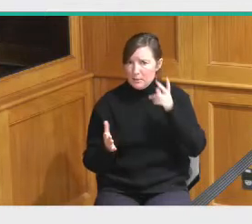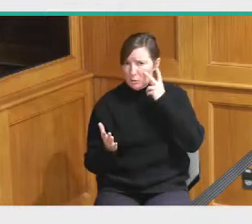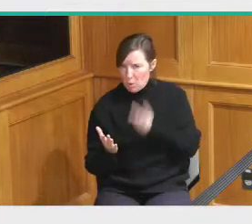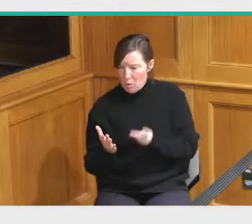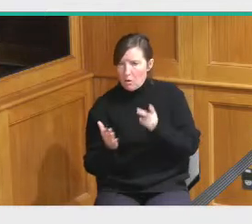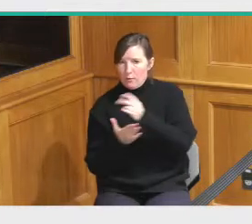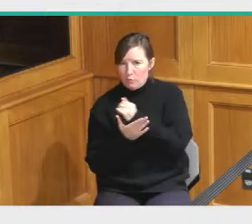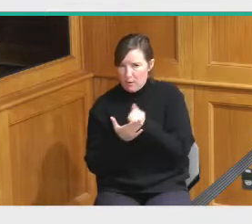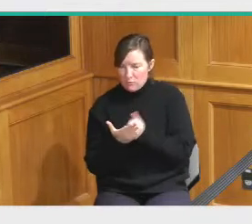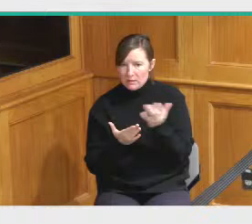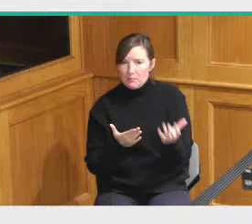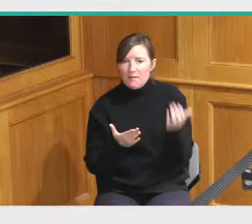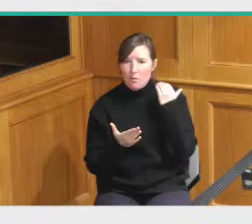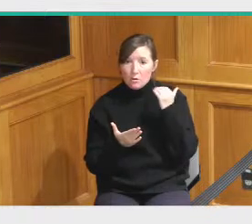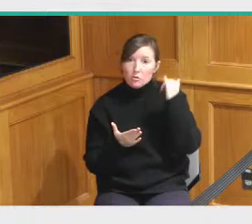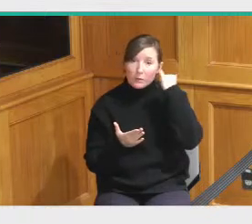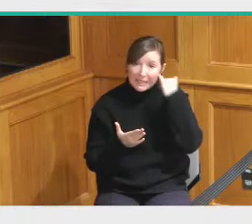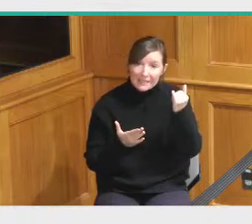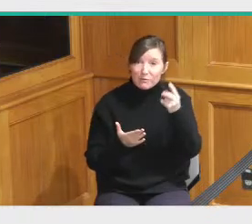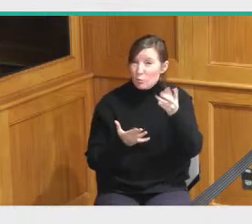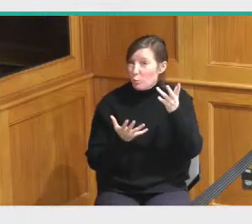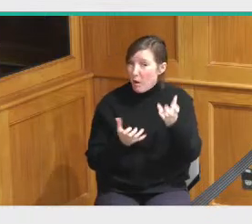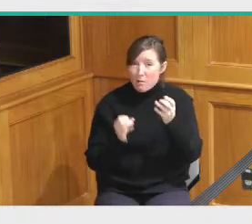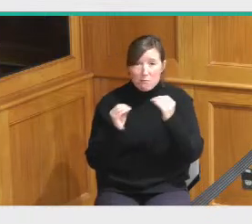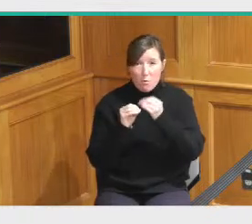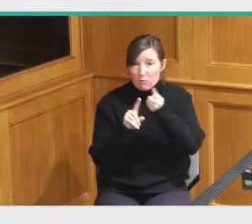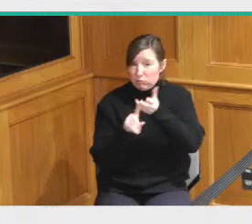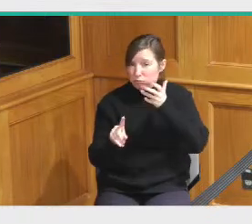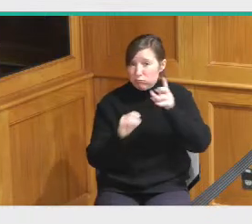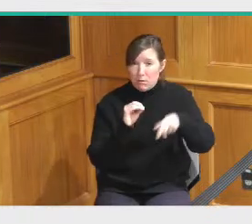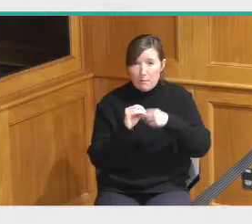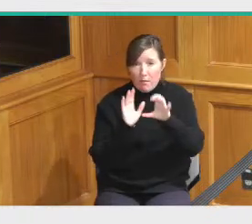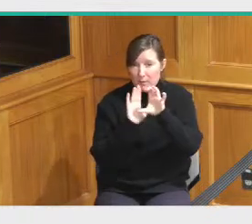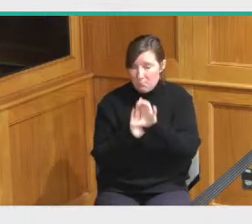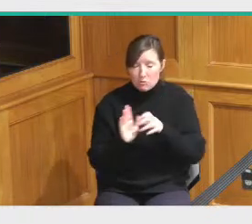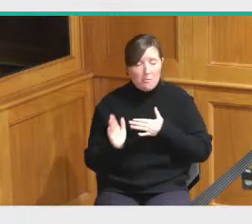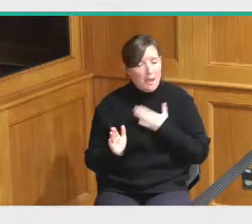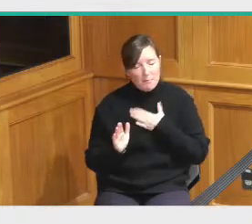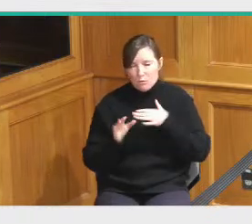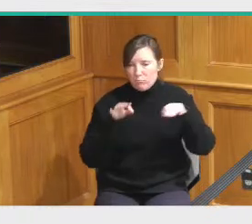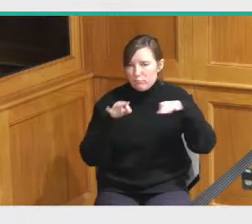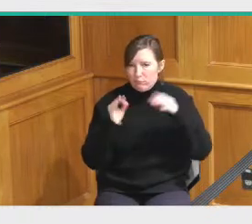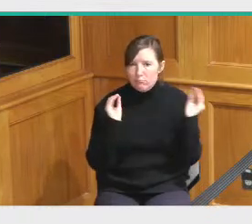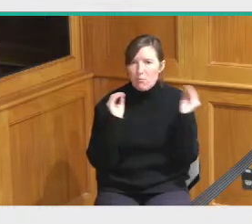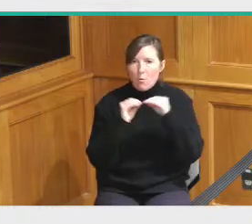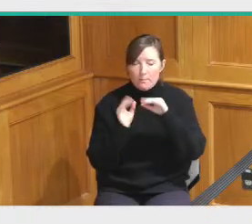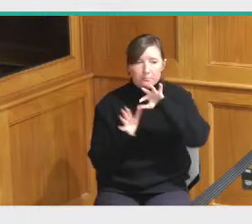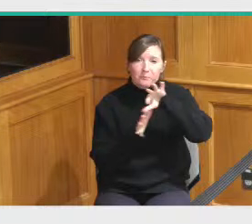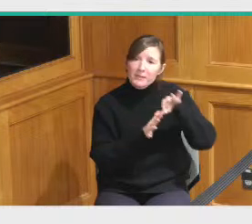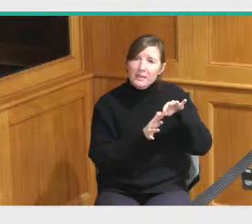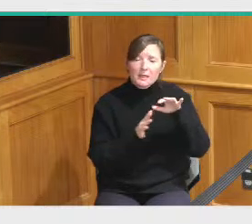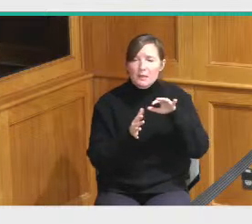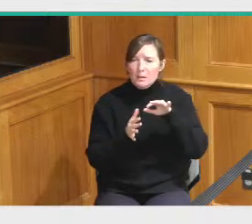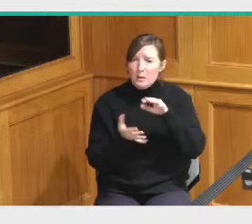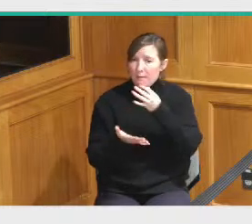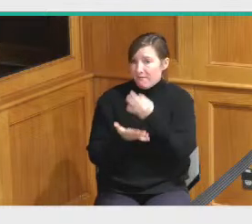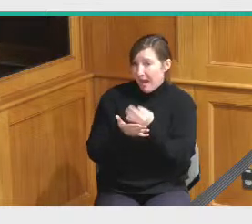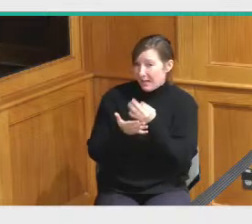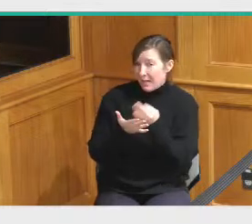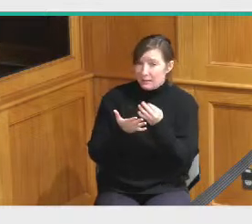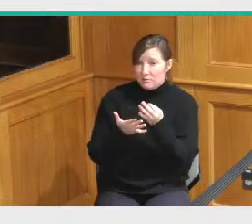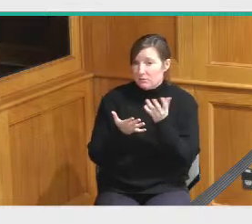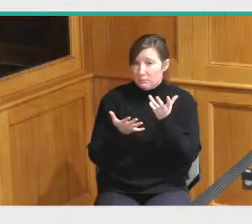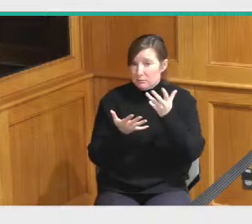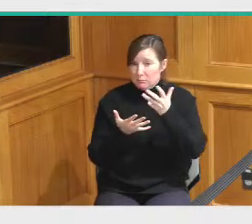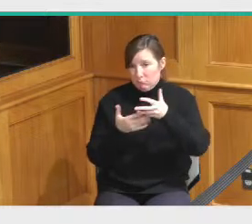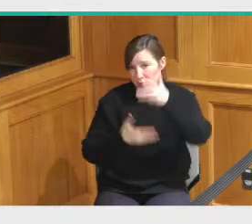there's anything that you're looking for, I'm happy to walk through the board separately. In terms of the finance overview, this is something that the board has